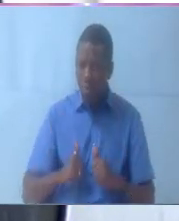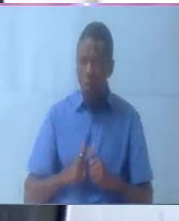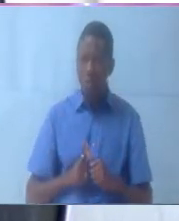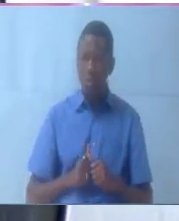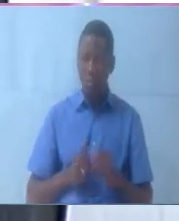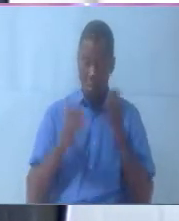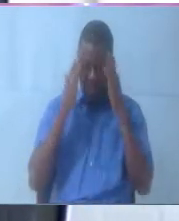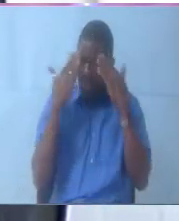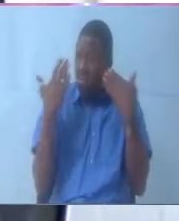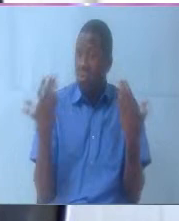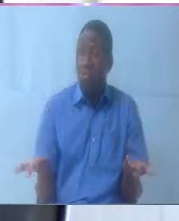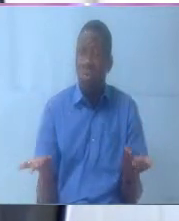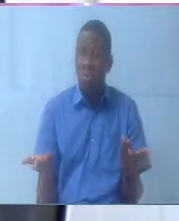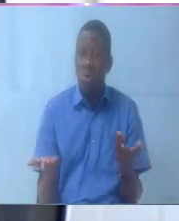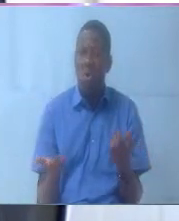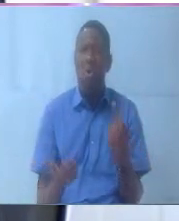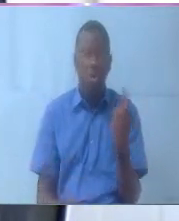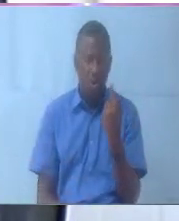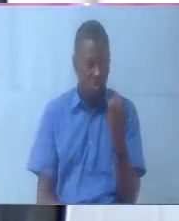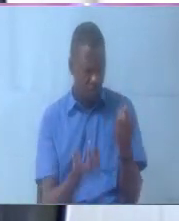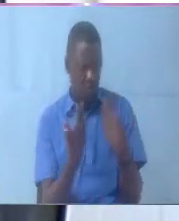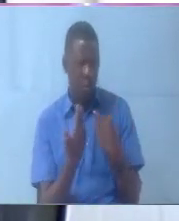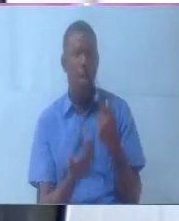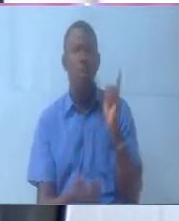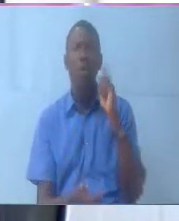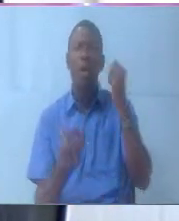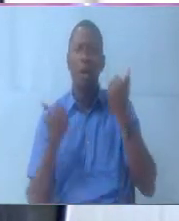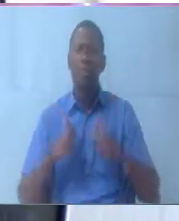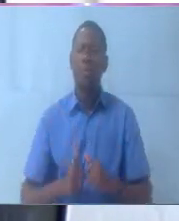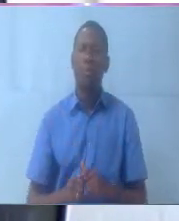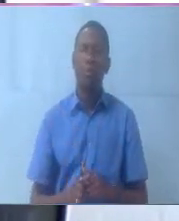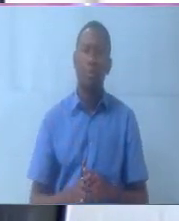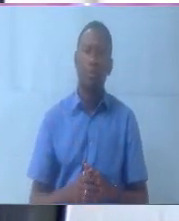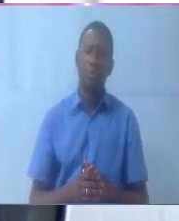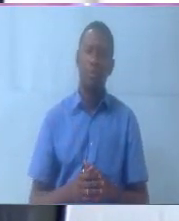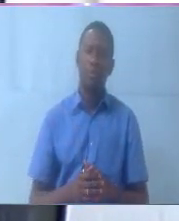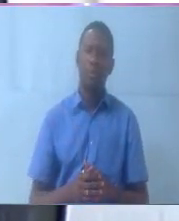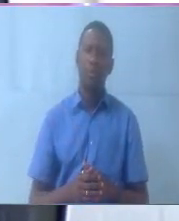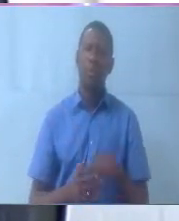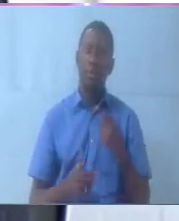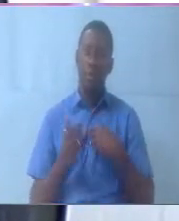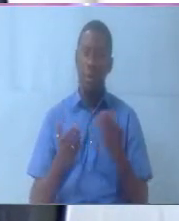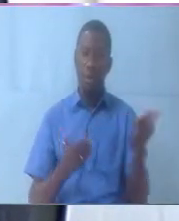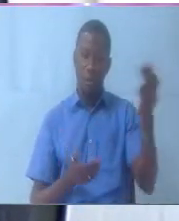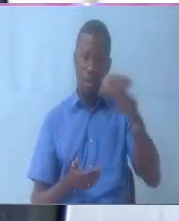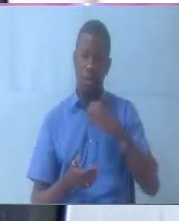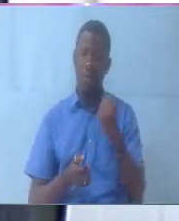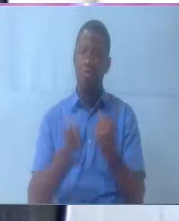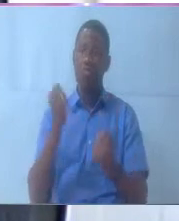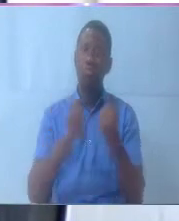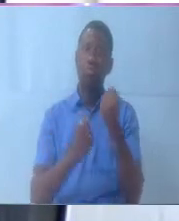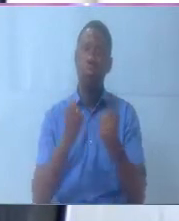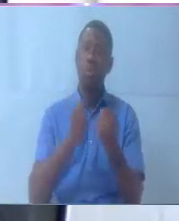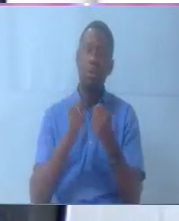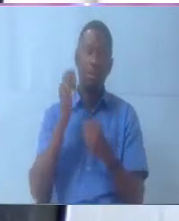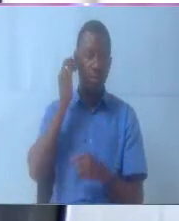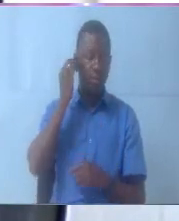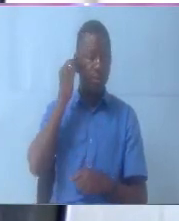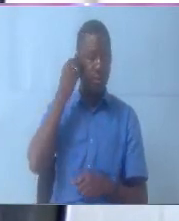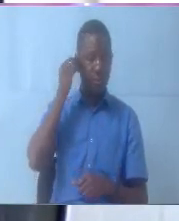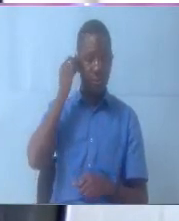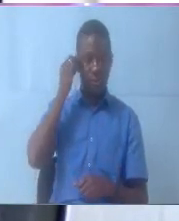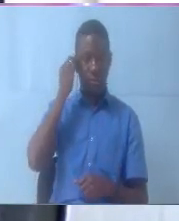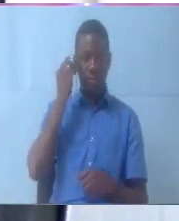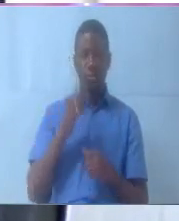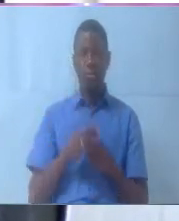what happens. nko ente malo de menketa de fanatel ya fonye de menketa They came with a 4-wheel drive, ini nyi moto le nata nyi moto ba me ya lonko